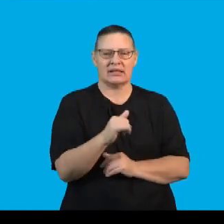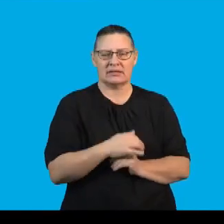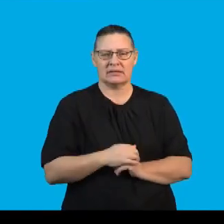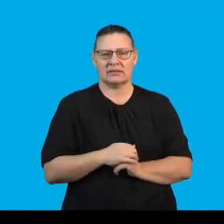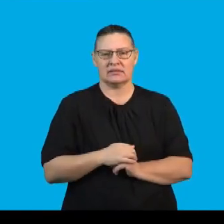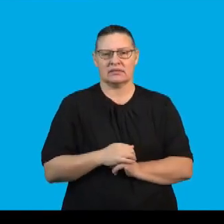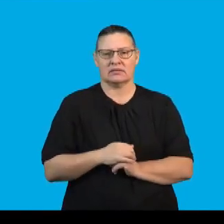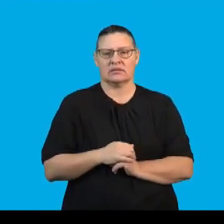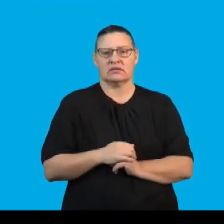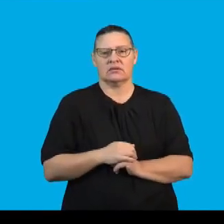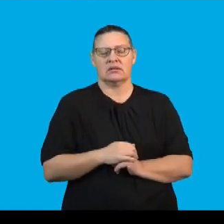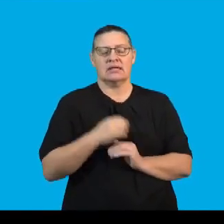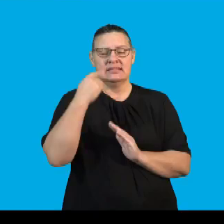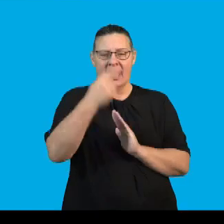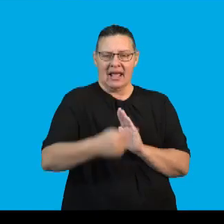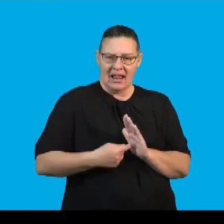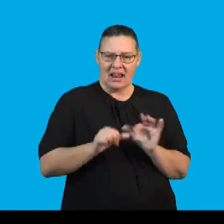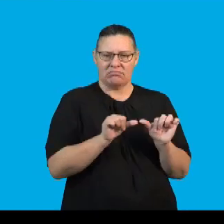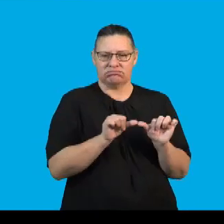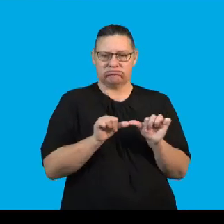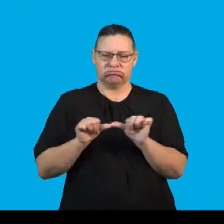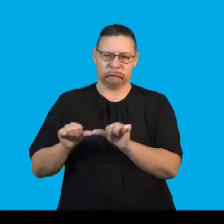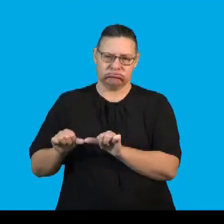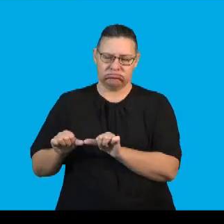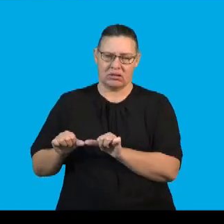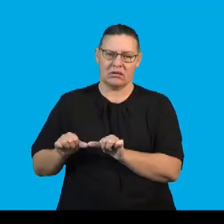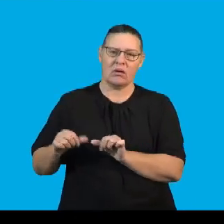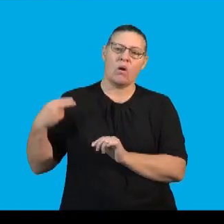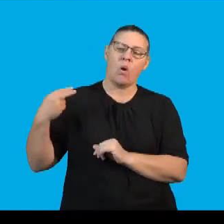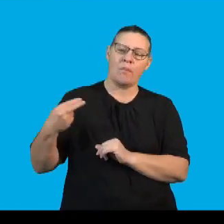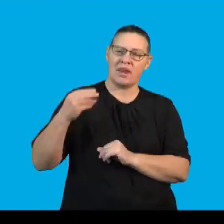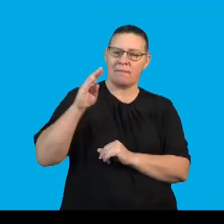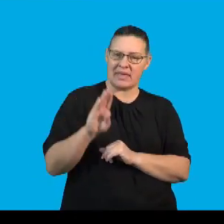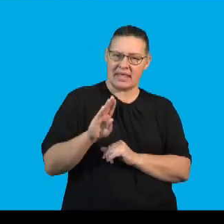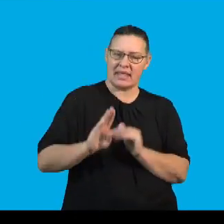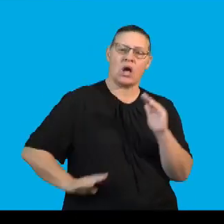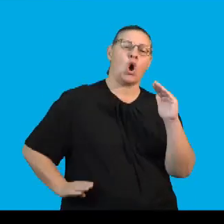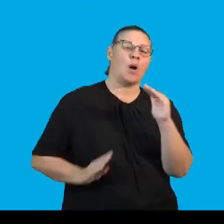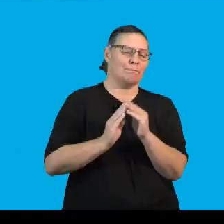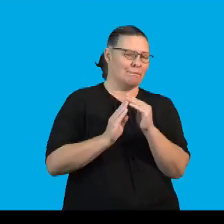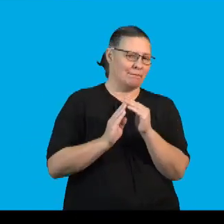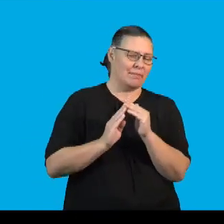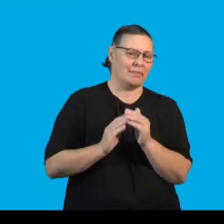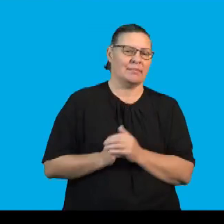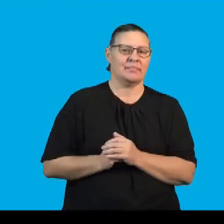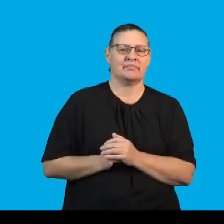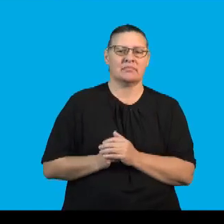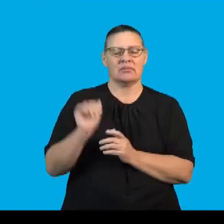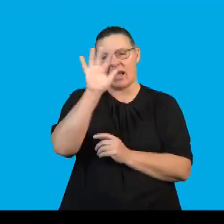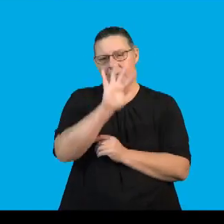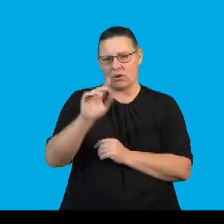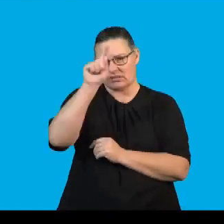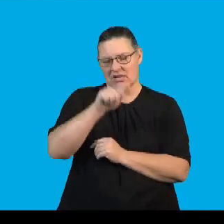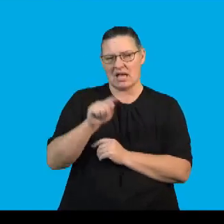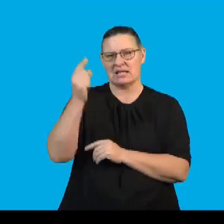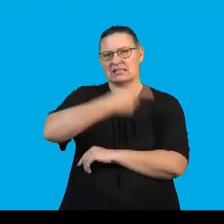as this cycle is moving on, you can see this hormone B is spiking, it's reaching its peak